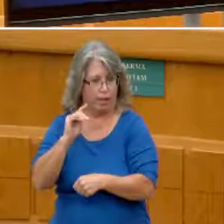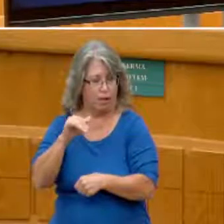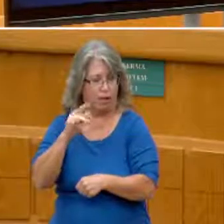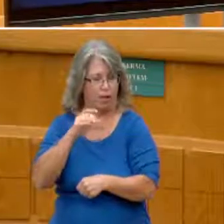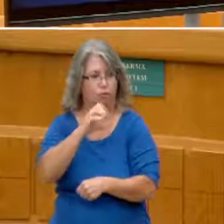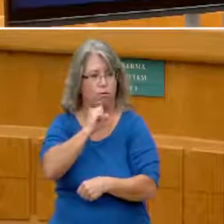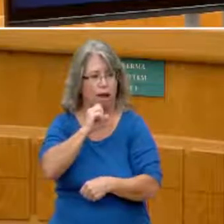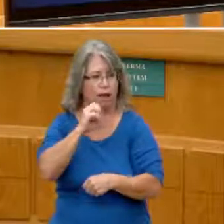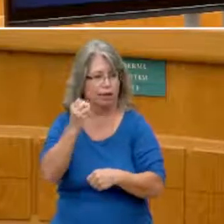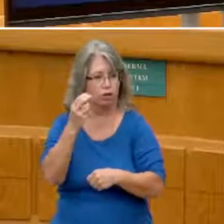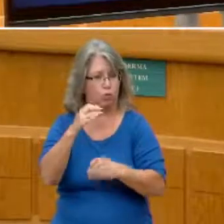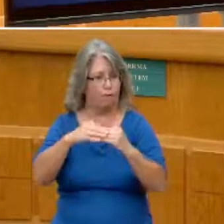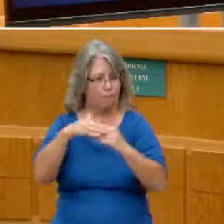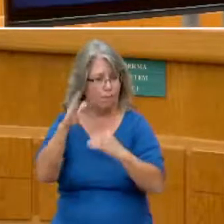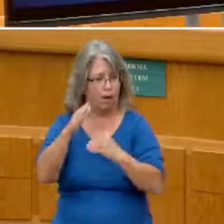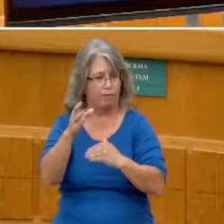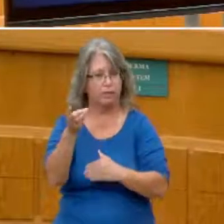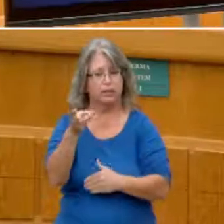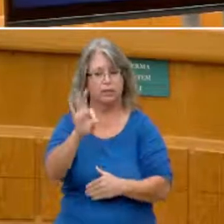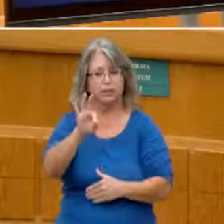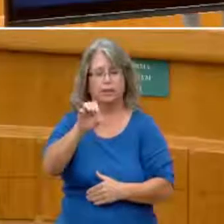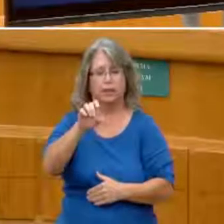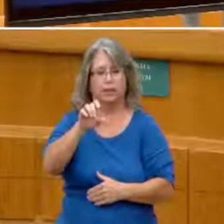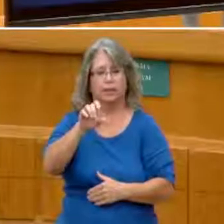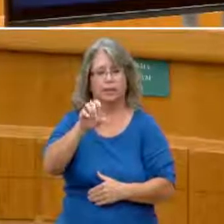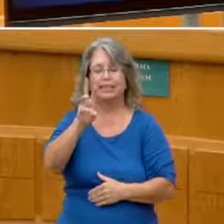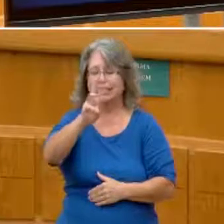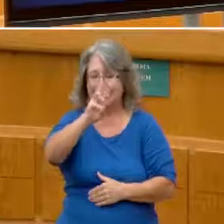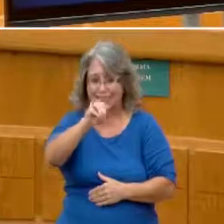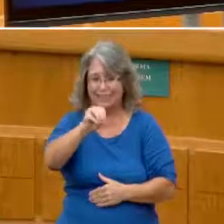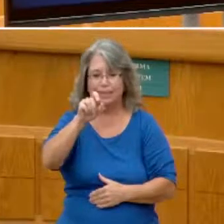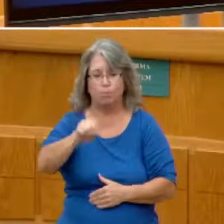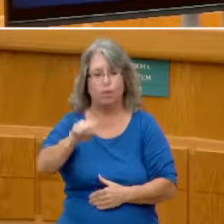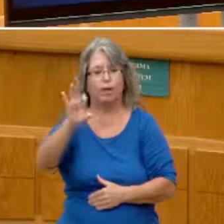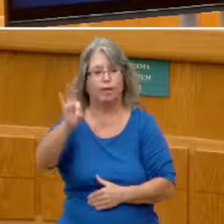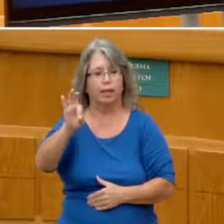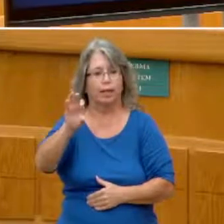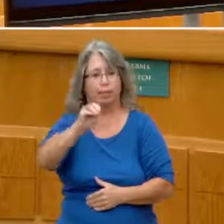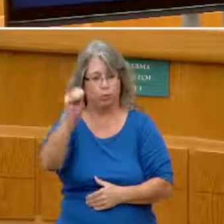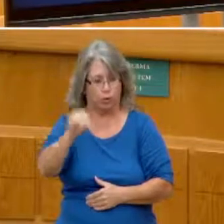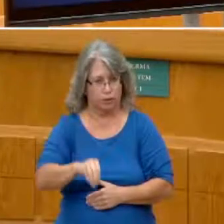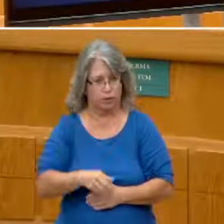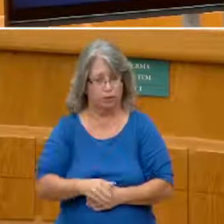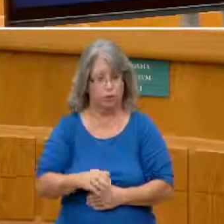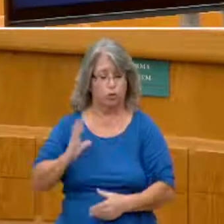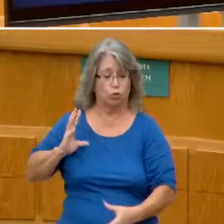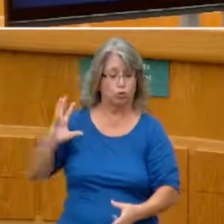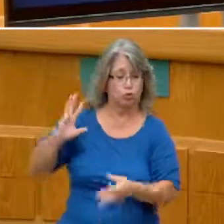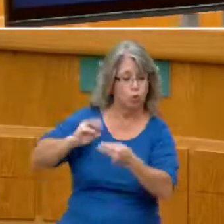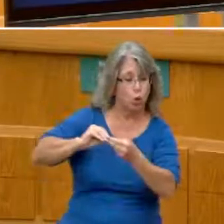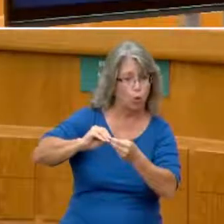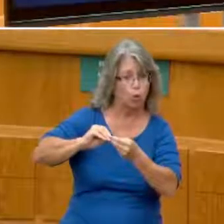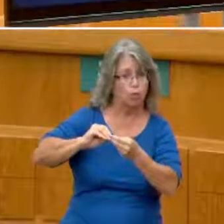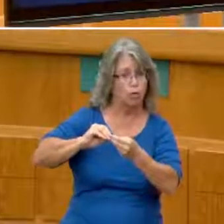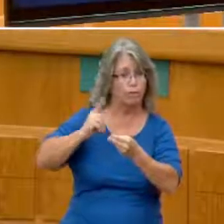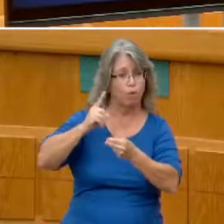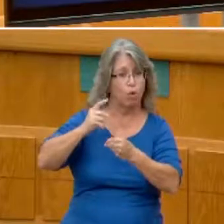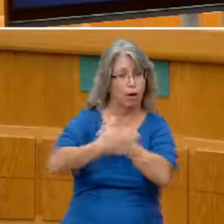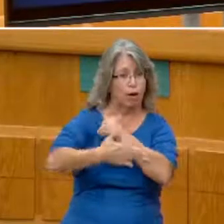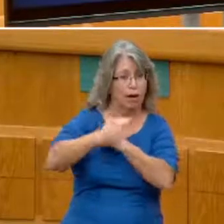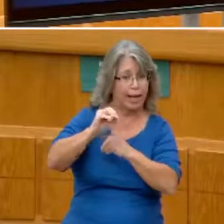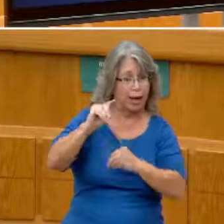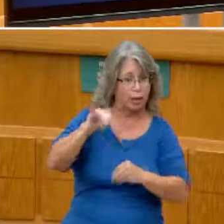at 60.9%. In total for Nueces County, there are